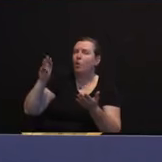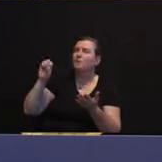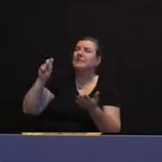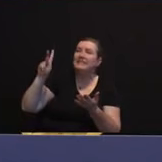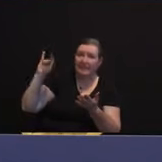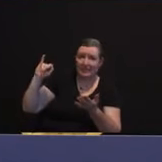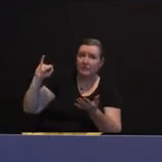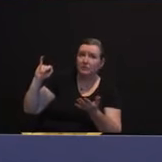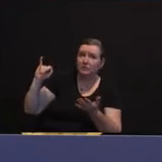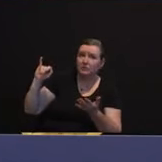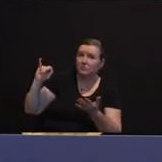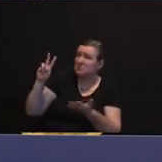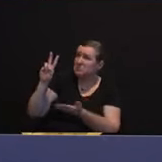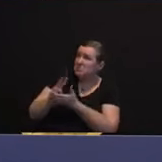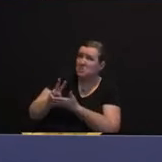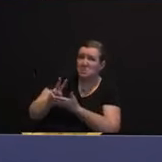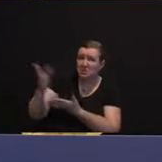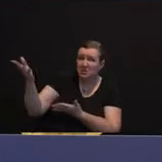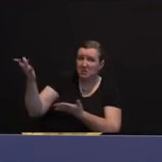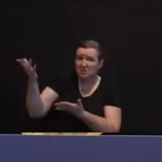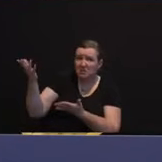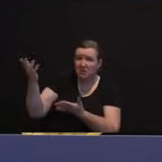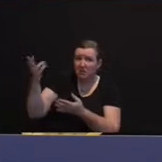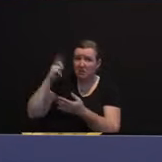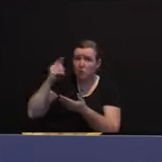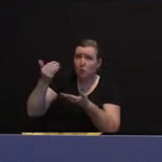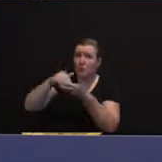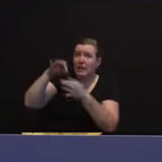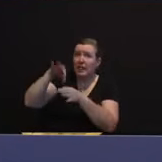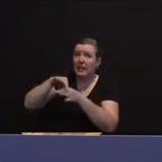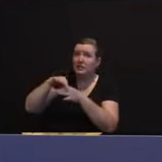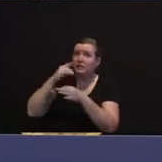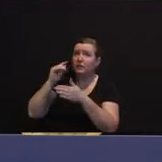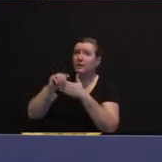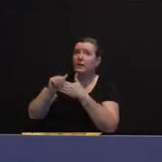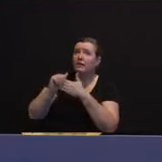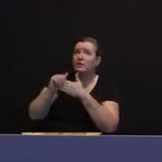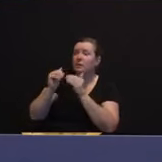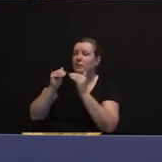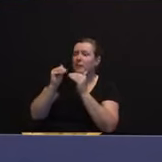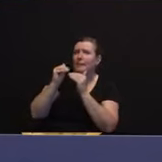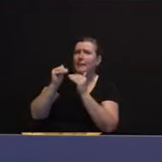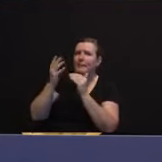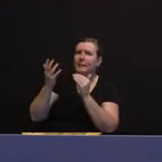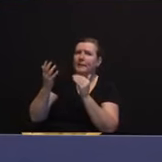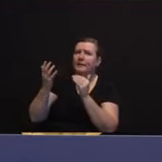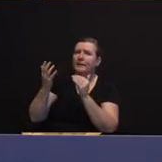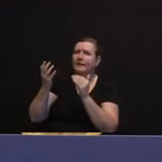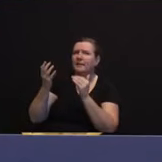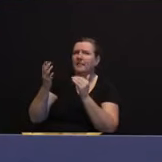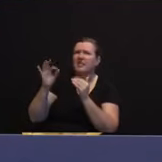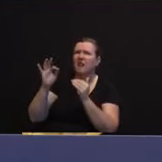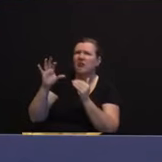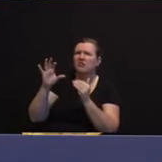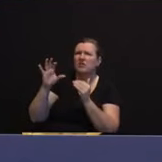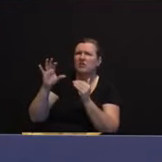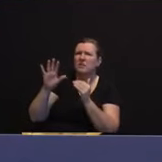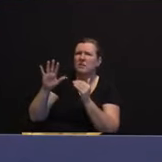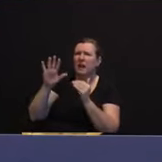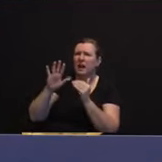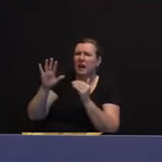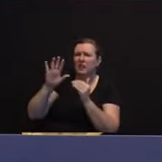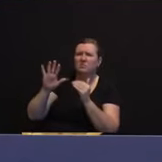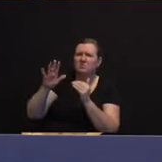than 9,000 votes, with a unknown number of ballots remaining to be counted. On the first one, was that CHOP, Children's